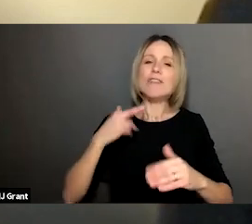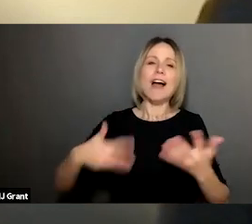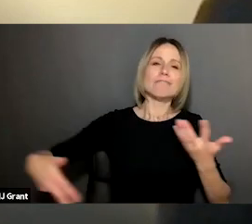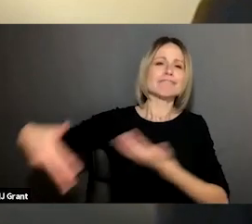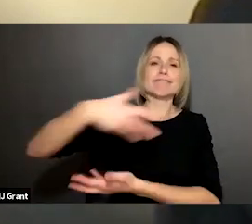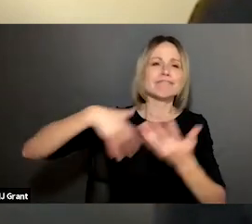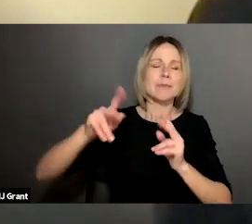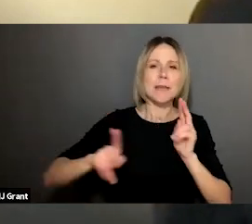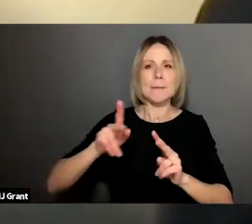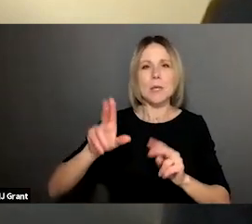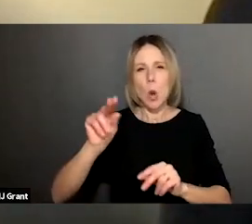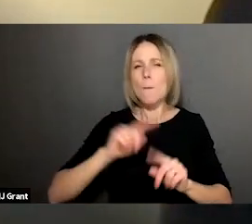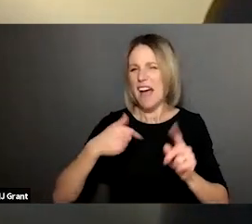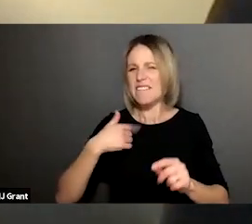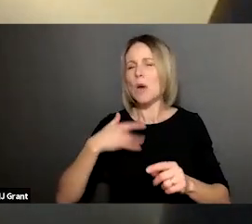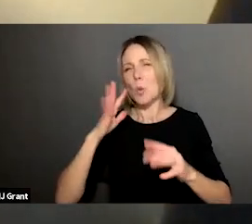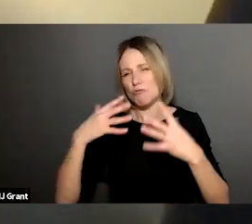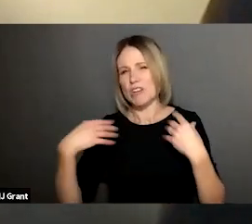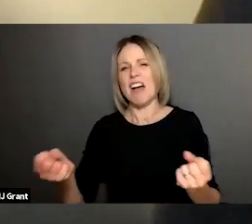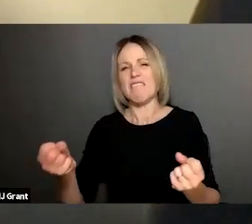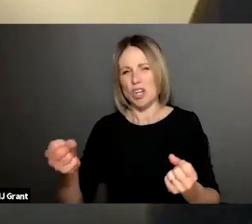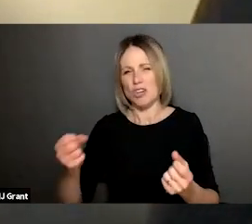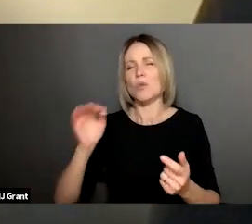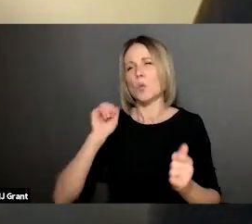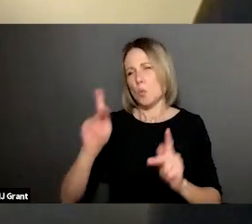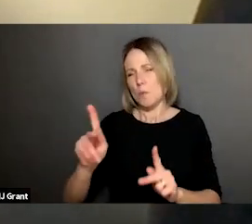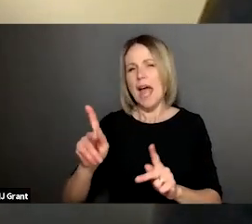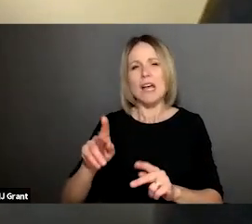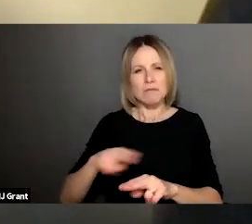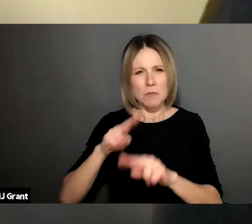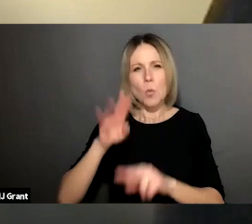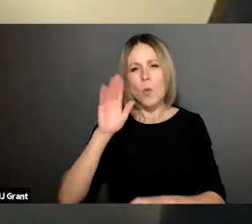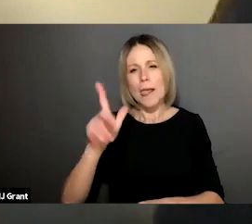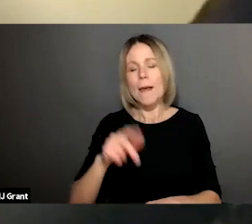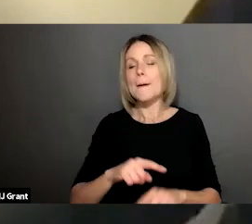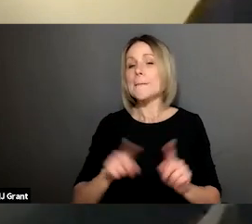the incredible gloom and doom that we were